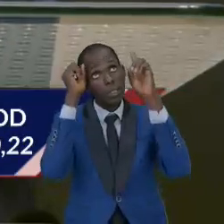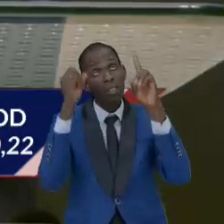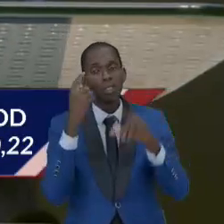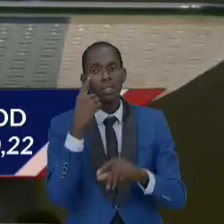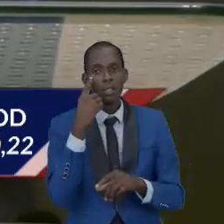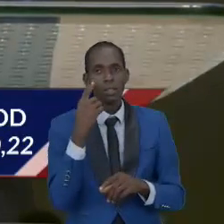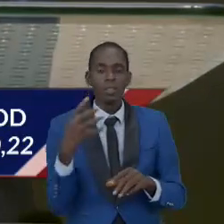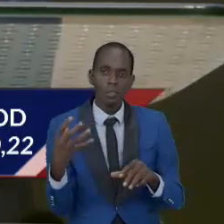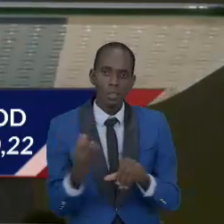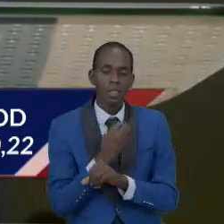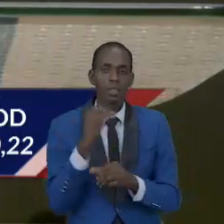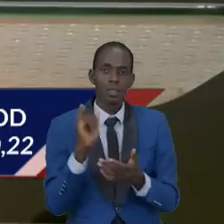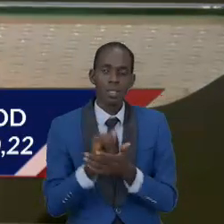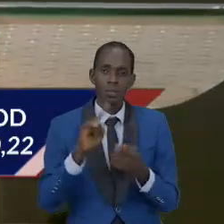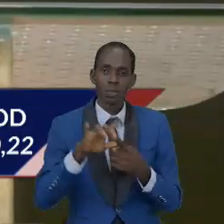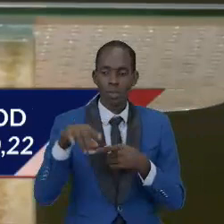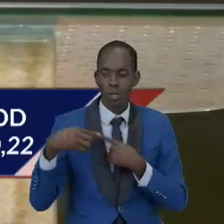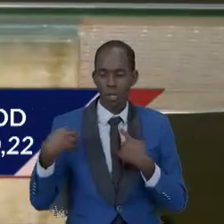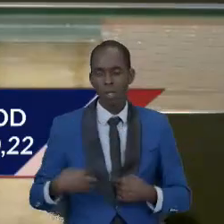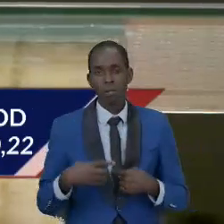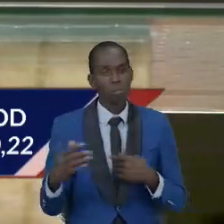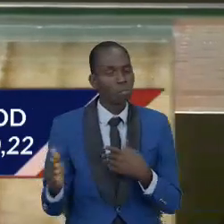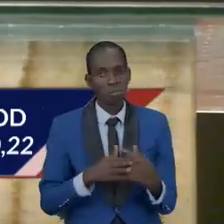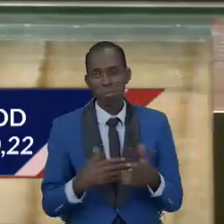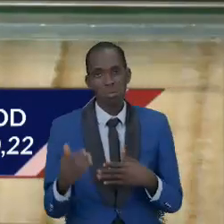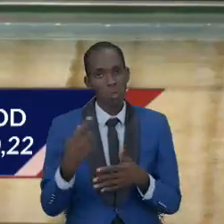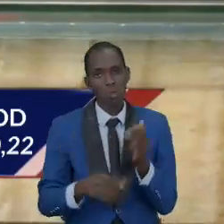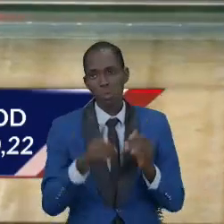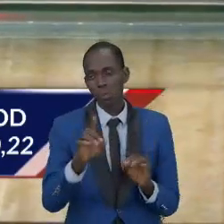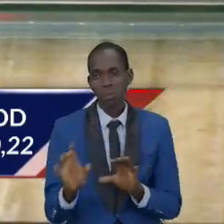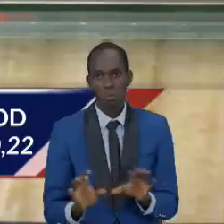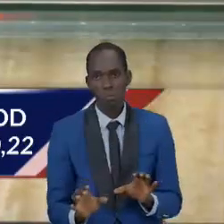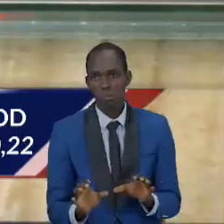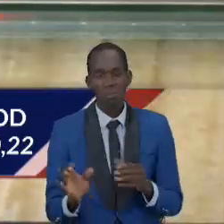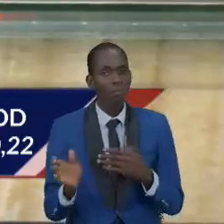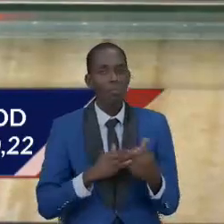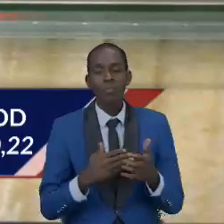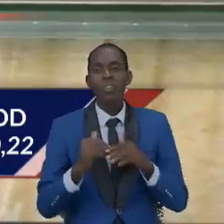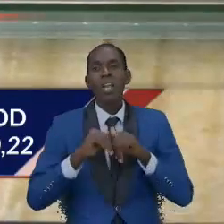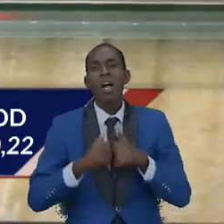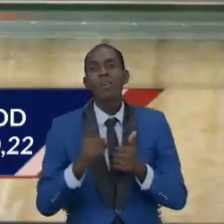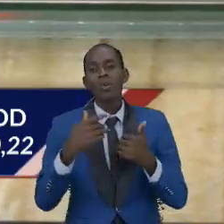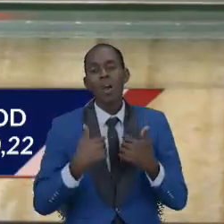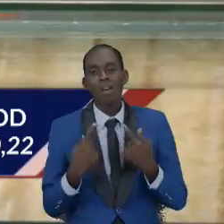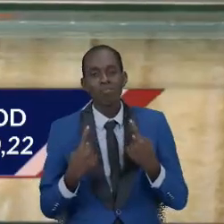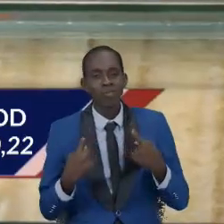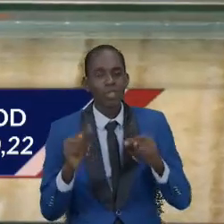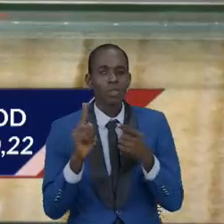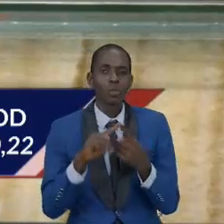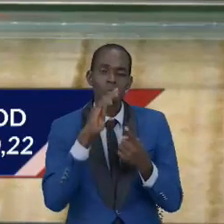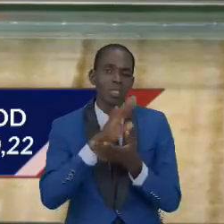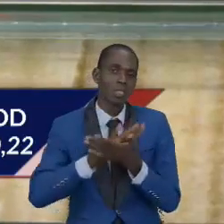Take that to heart. No matter what you do, no matter how you try to be clean by